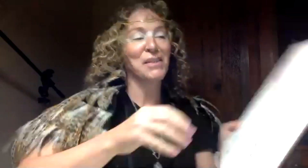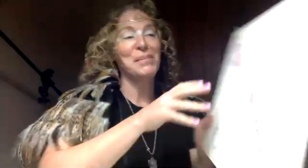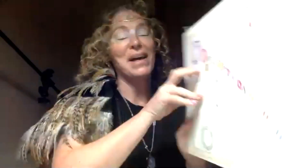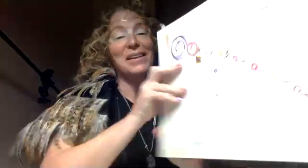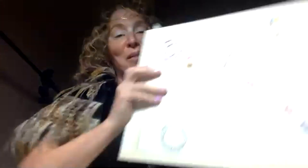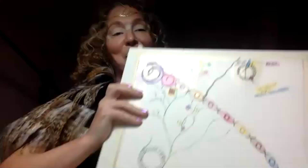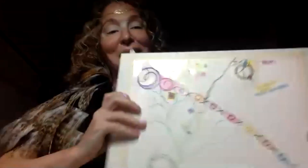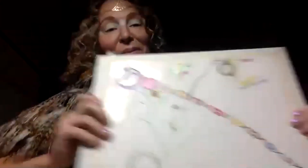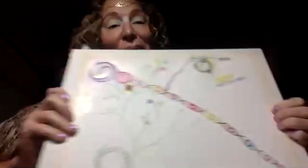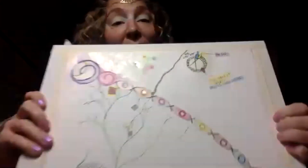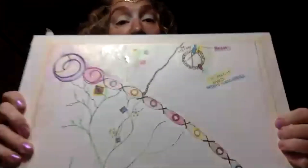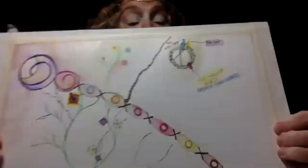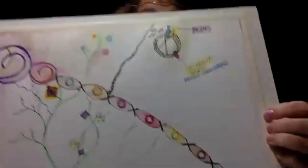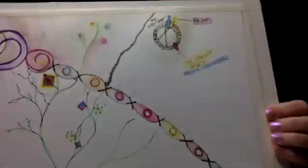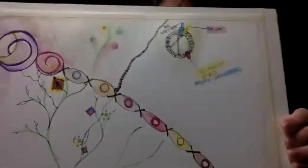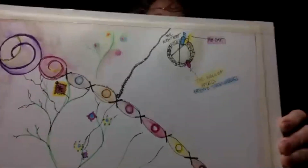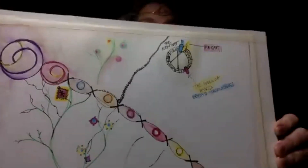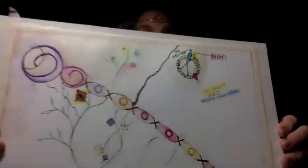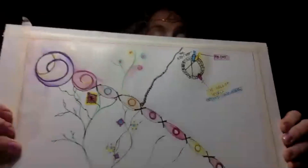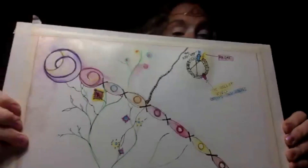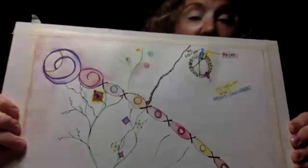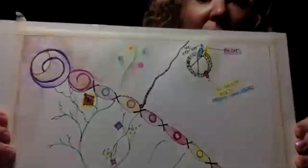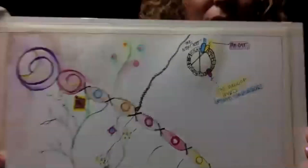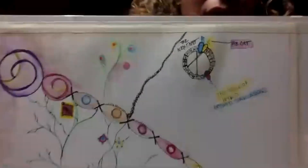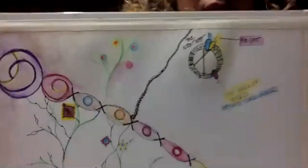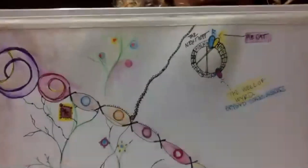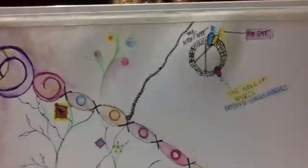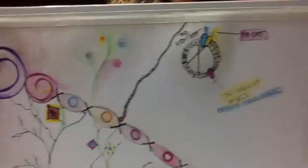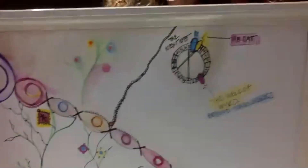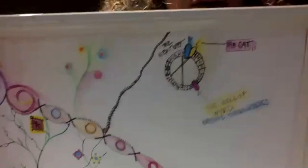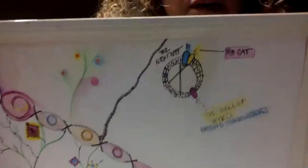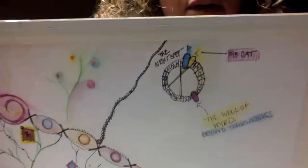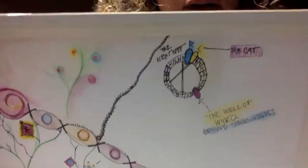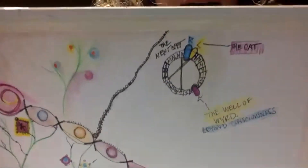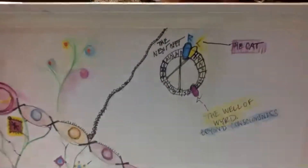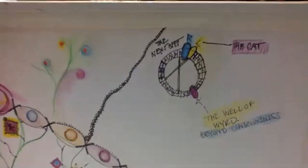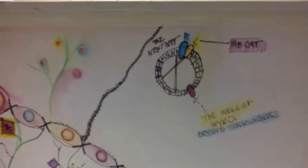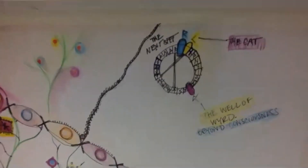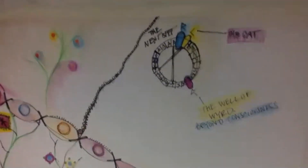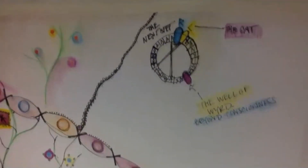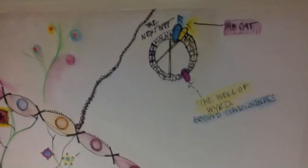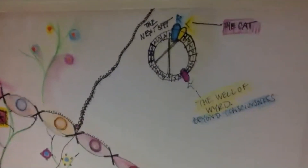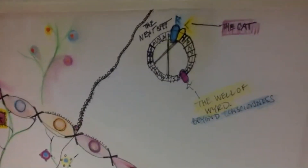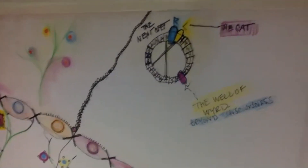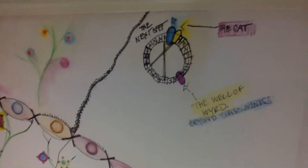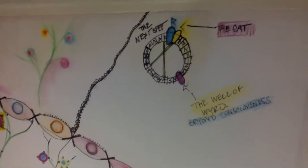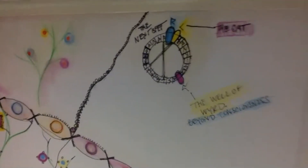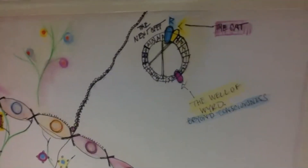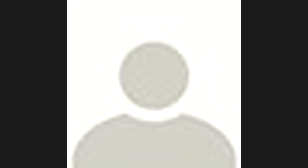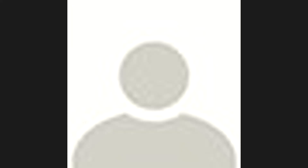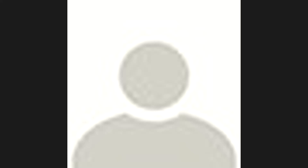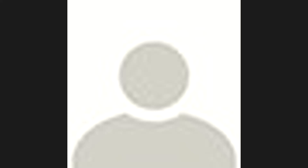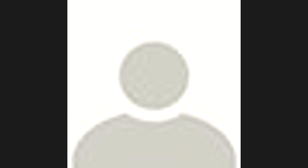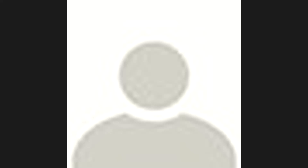you for coming back and helping me get the word out. Here we go. Can we see it? Can you see it? Okay, I'm gonna